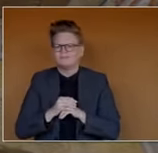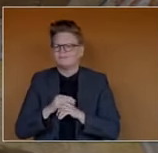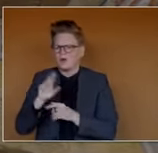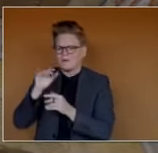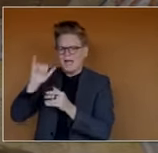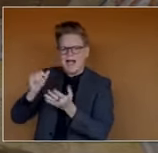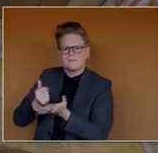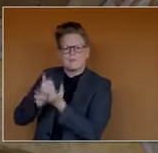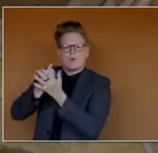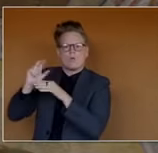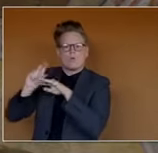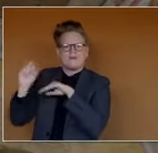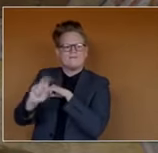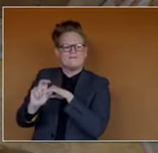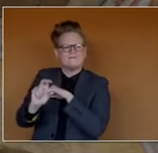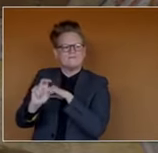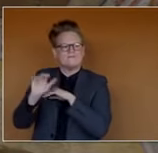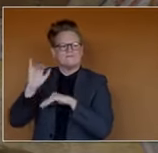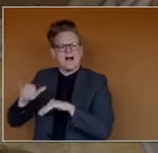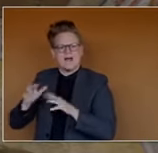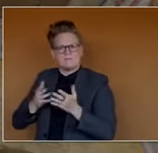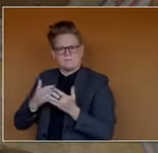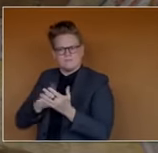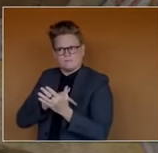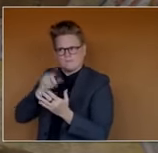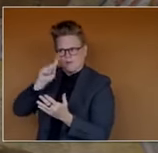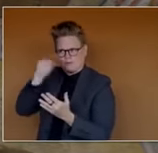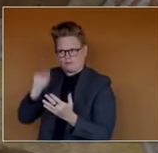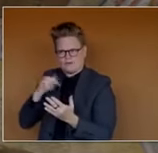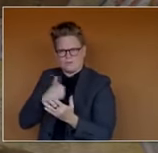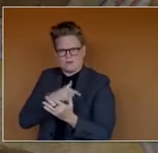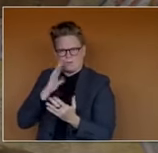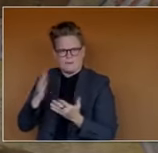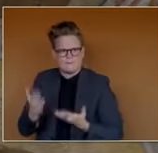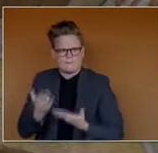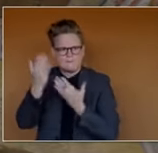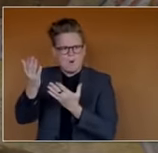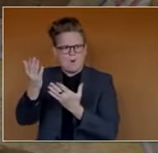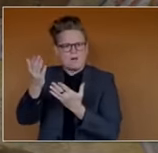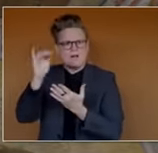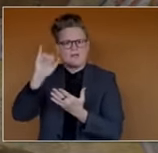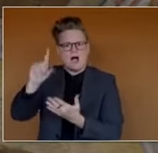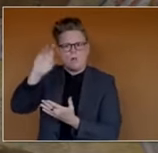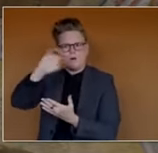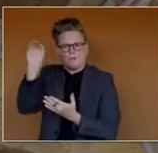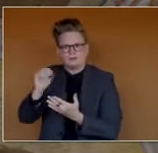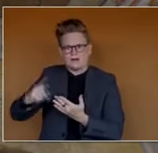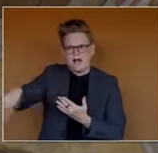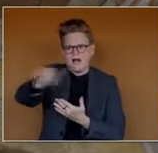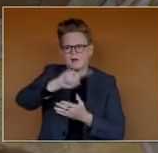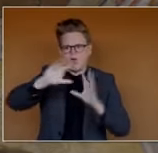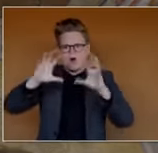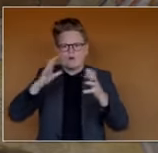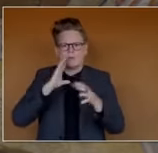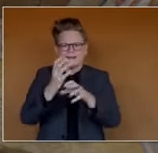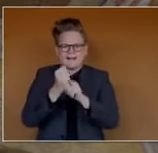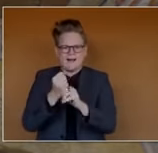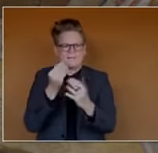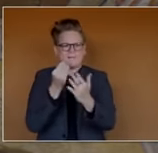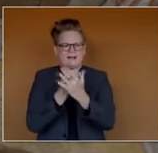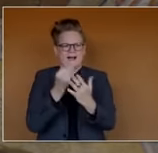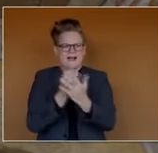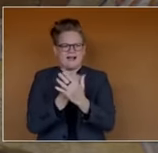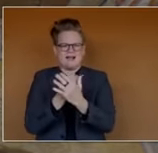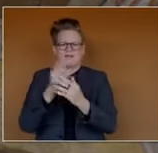and we would allow for that 100% to be retroactive to cover those that have already received the 80% assistance,